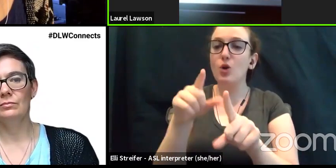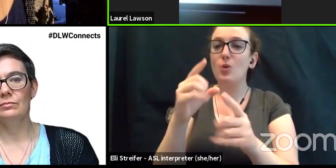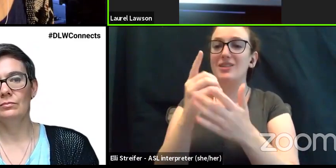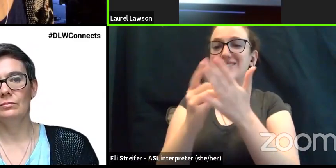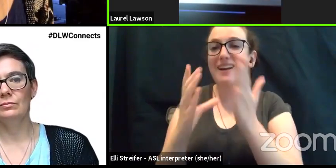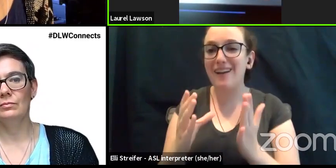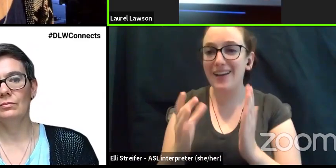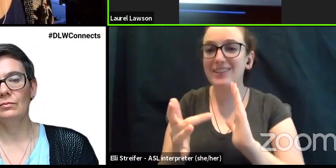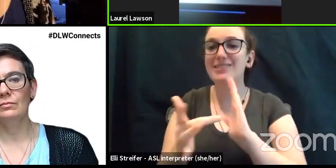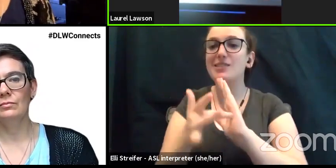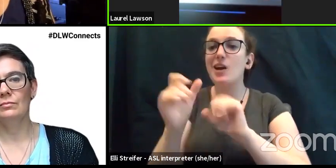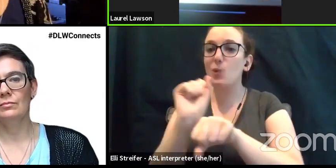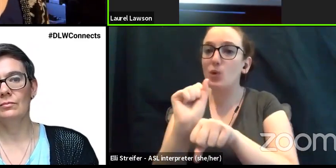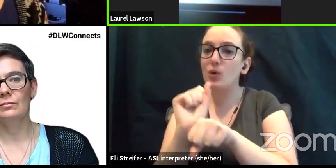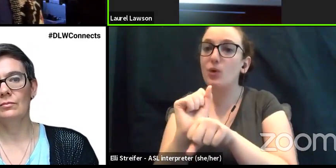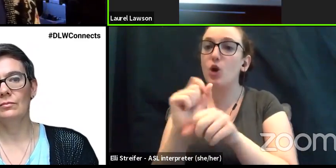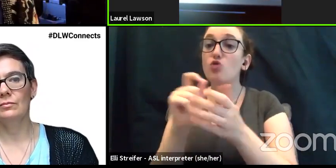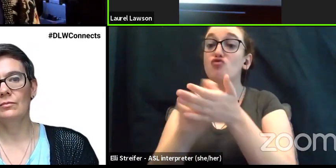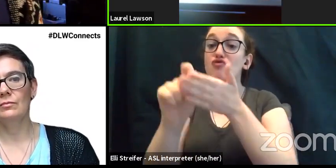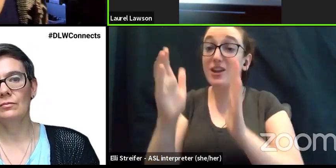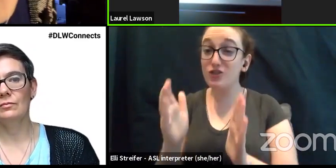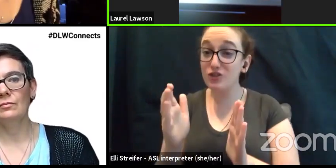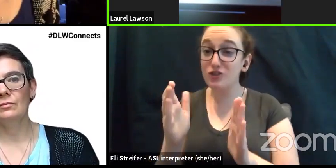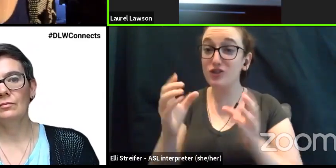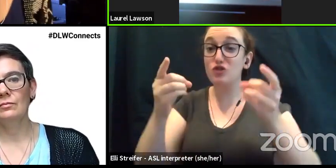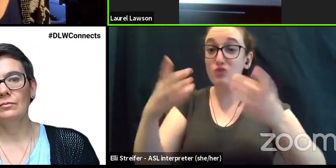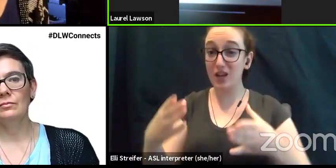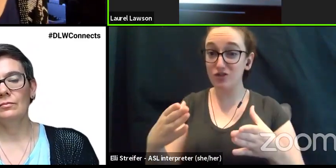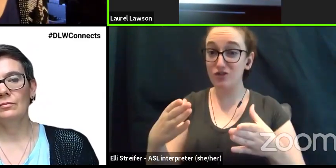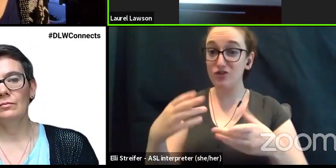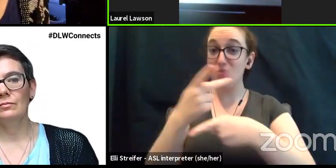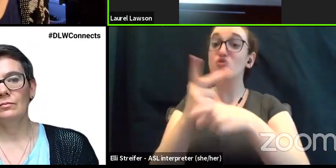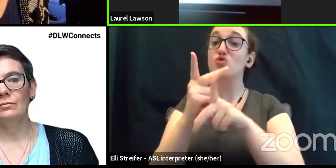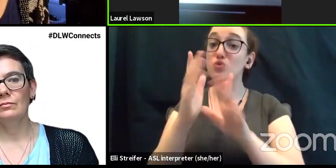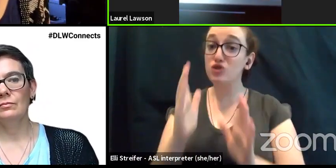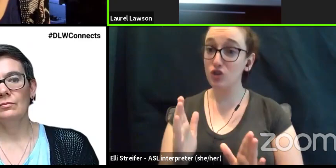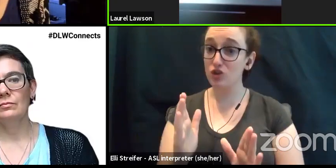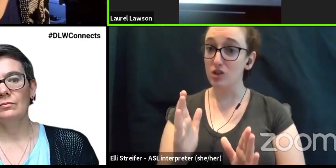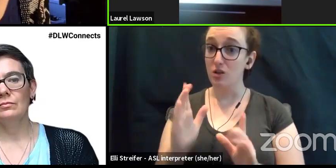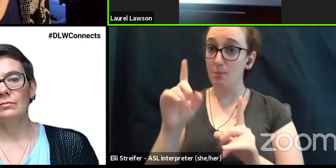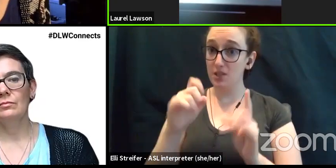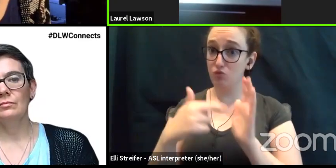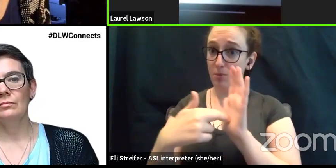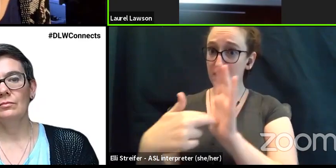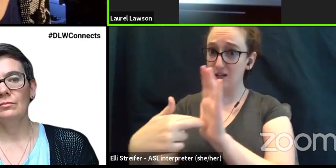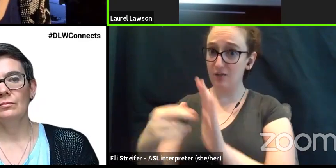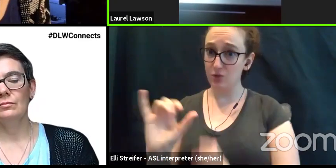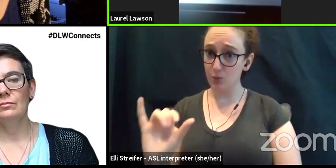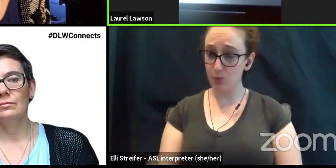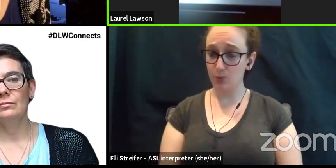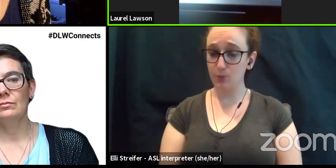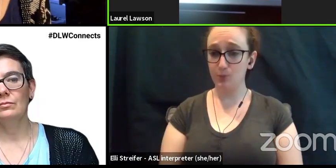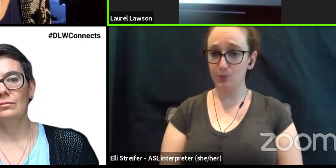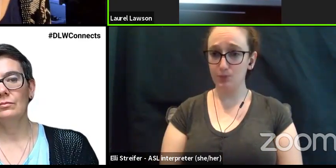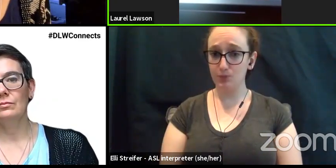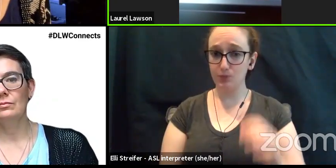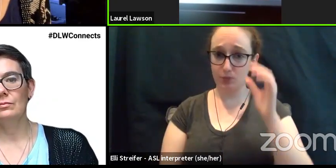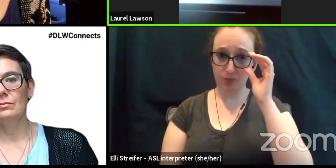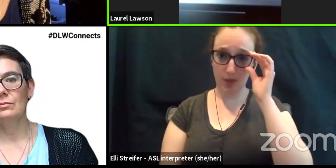technical work, in the writer's room, directors and producers. if you are